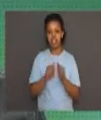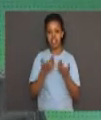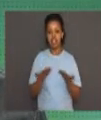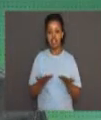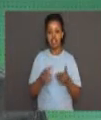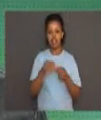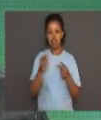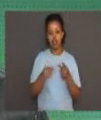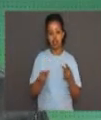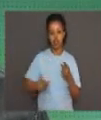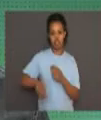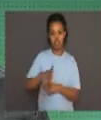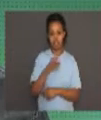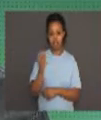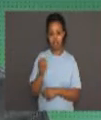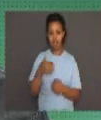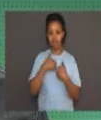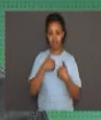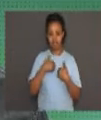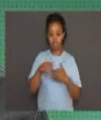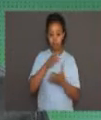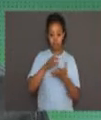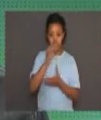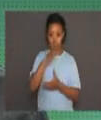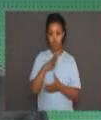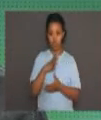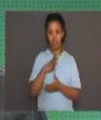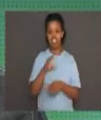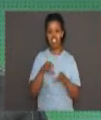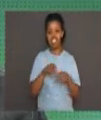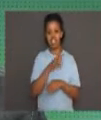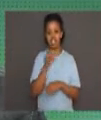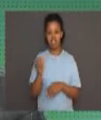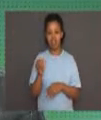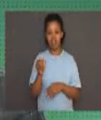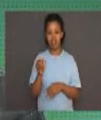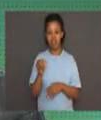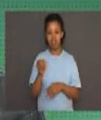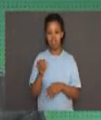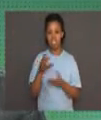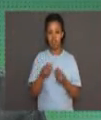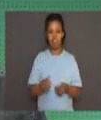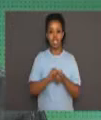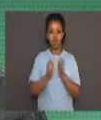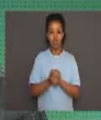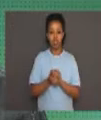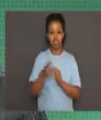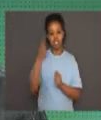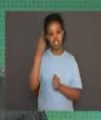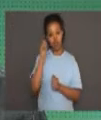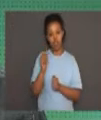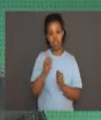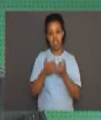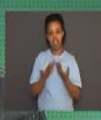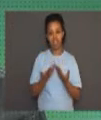selected plant and animal breeding by humans proves the theory of evolution.